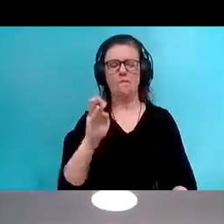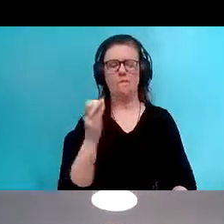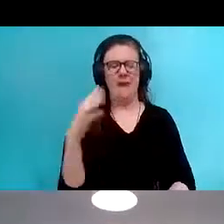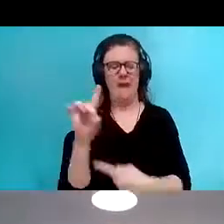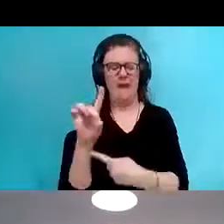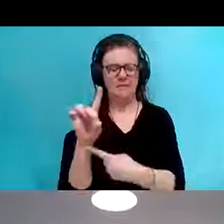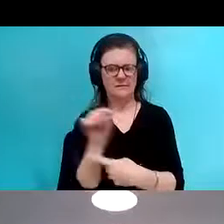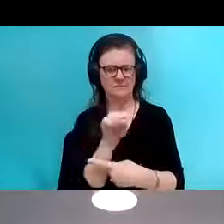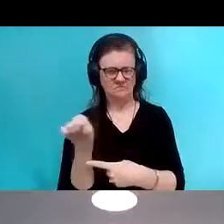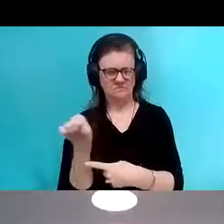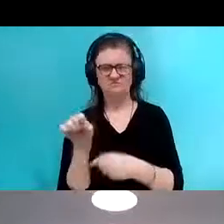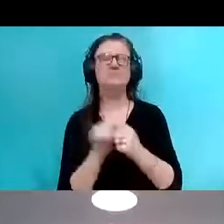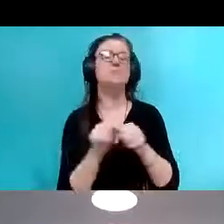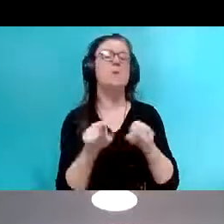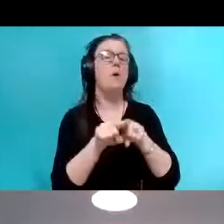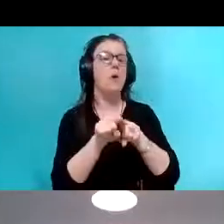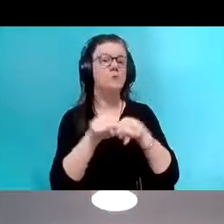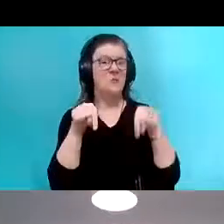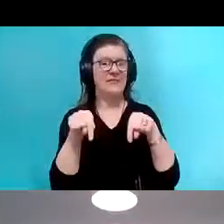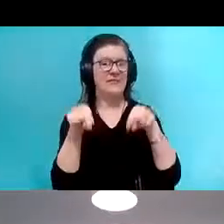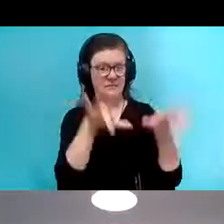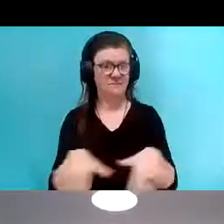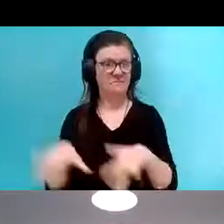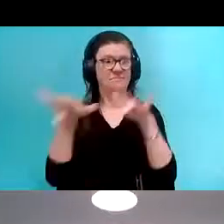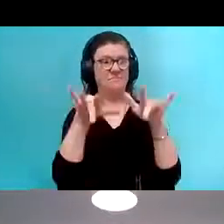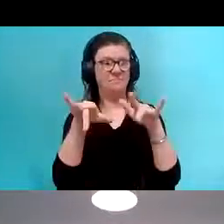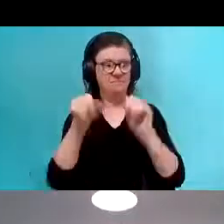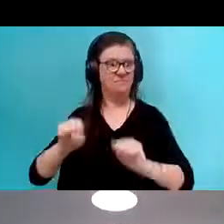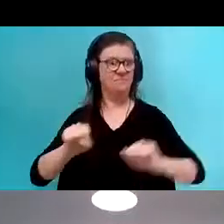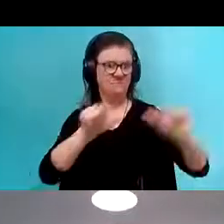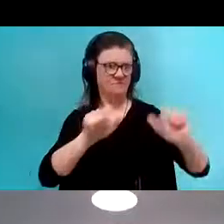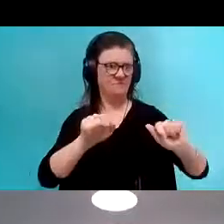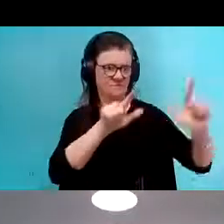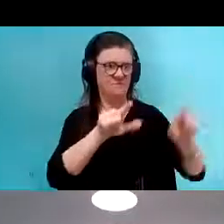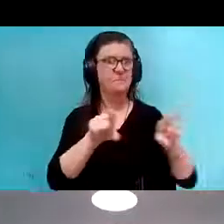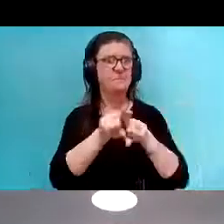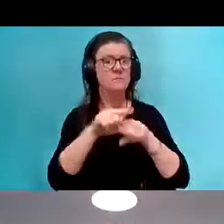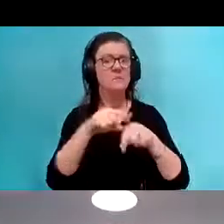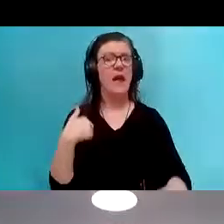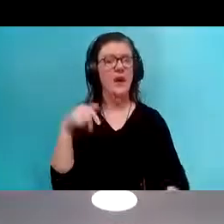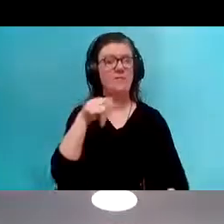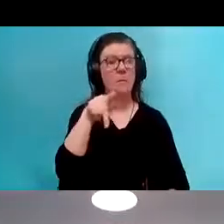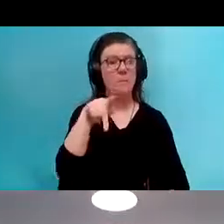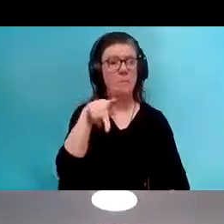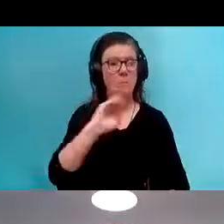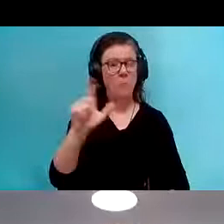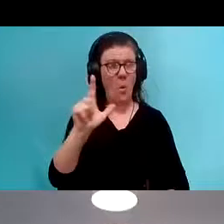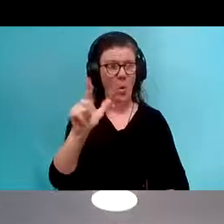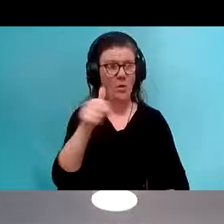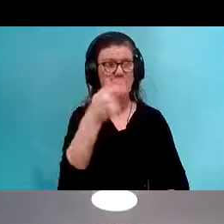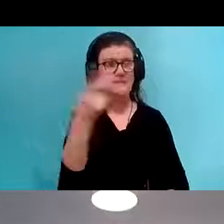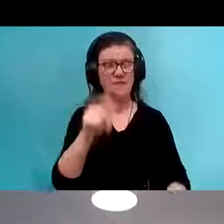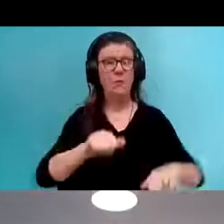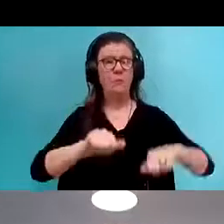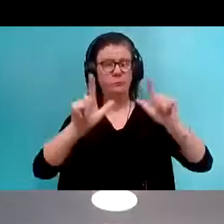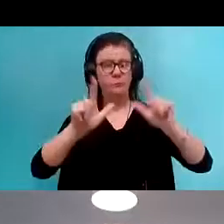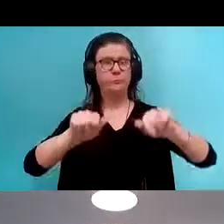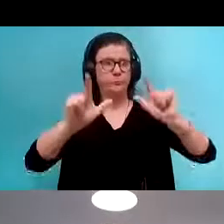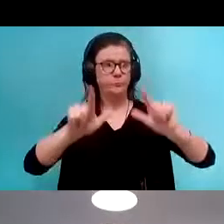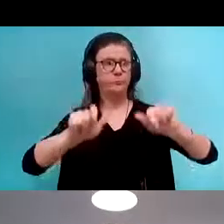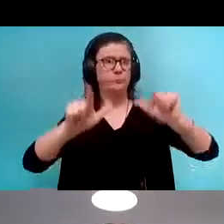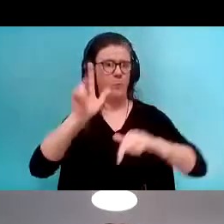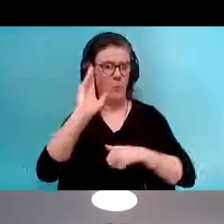webinar. We will be using Zoom polls throughout this webinar. The polls will appear on your screen and you can select the relevant